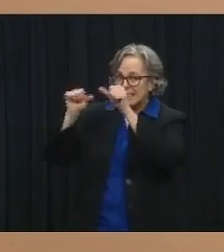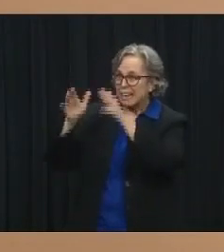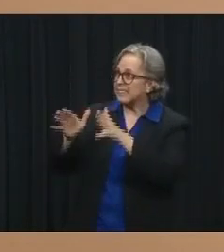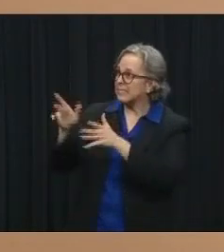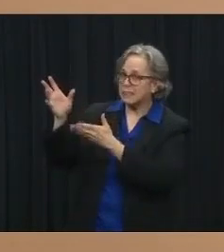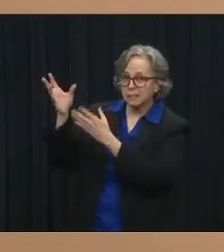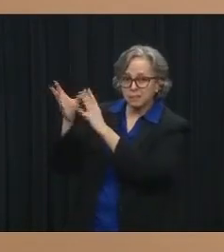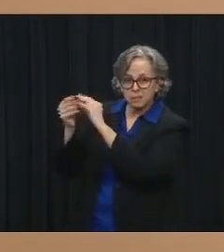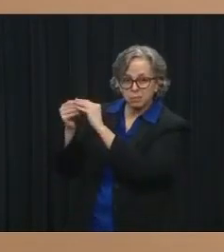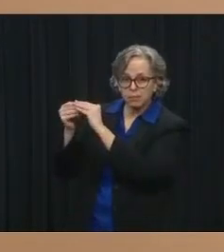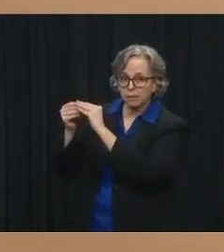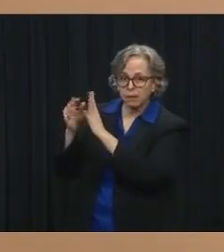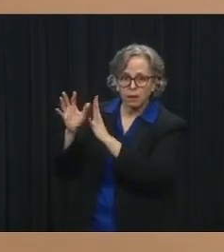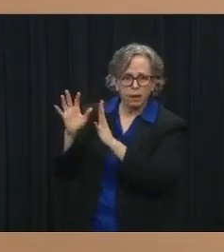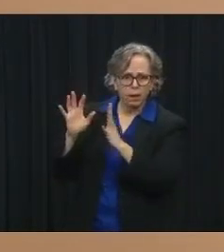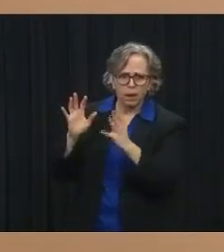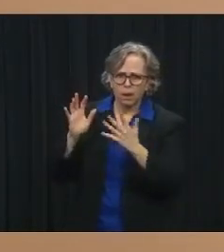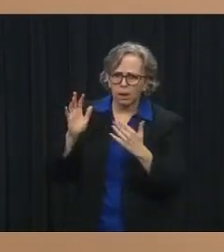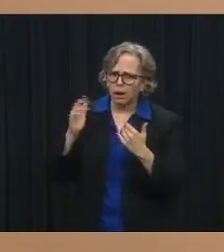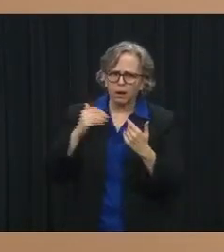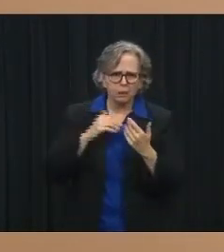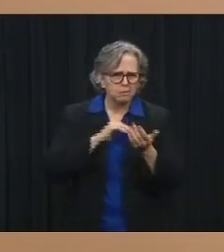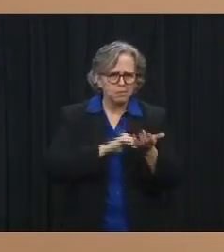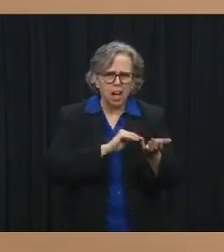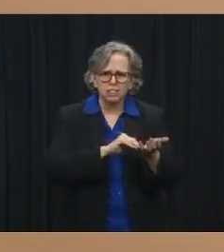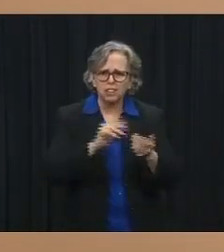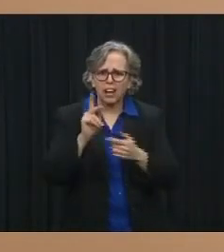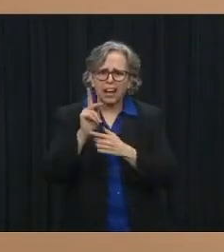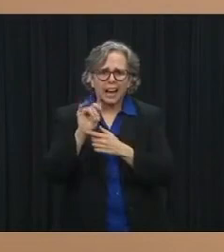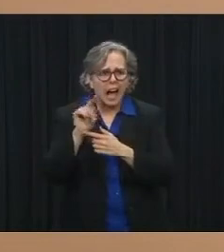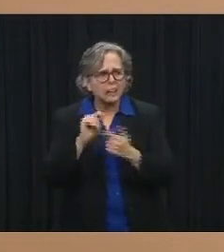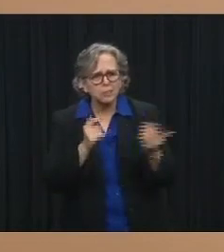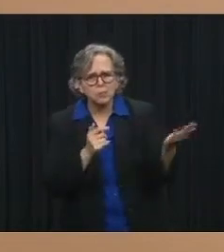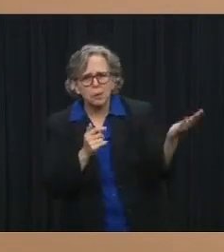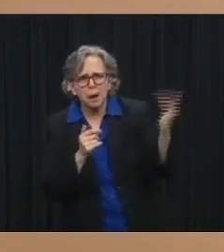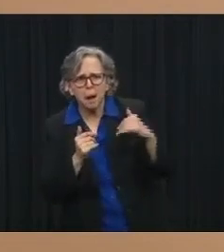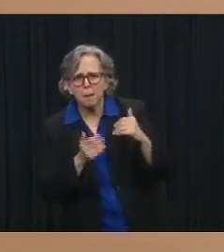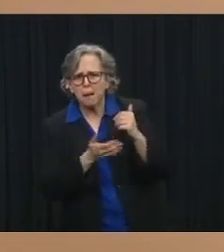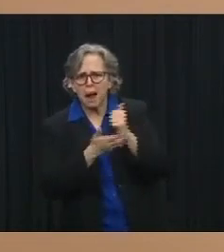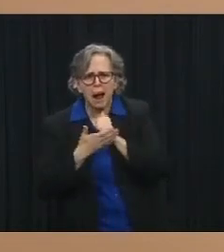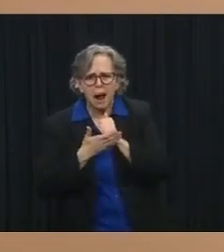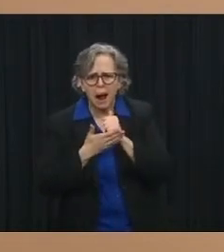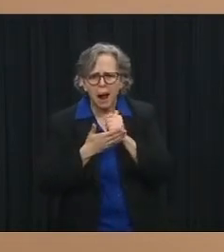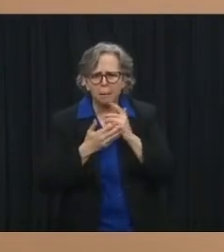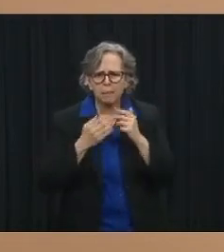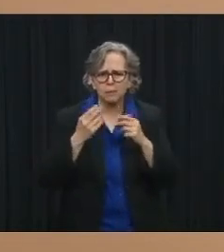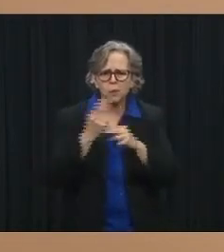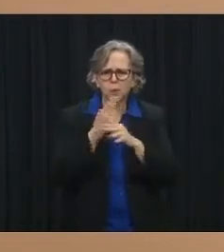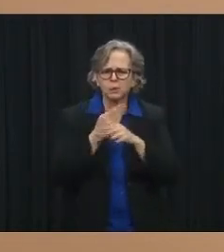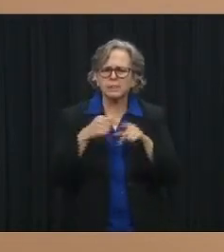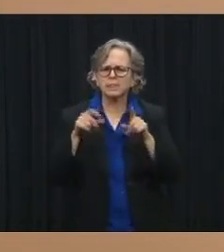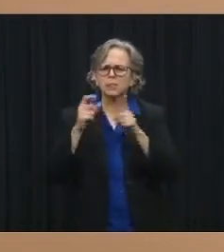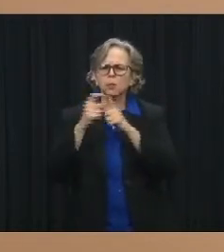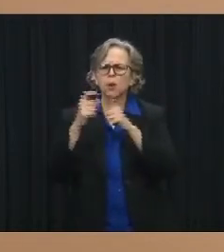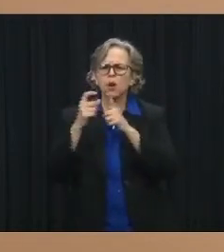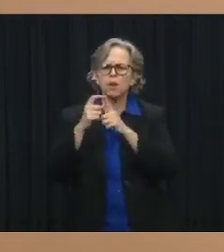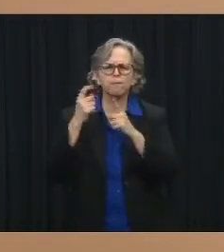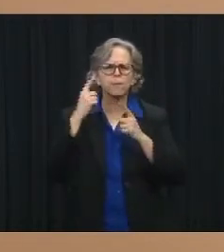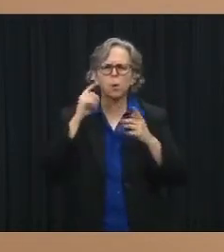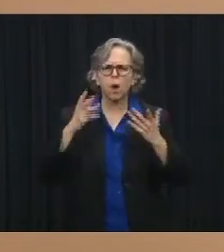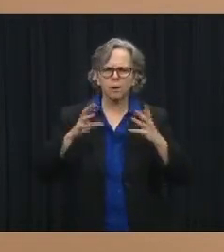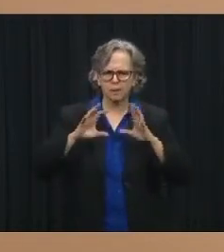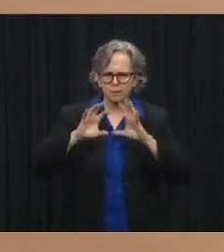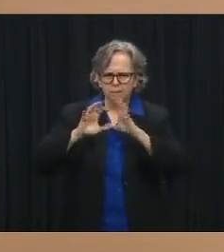and others. Let's use those things like herd immunity to help us unwind this. Let's use, once we have